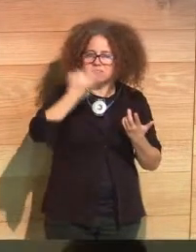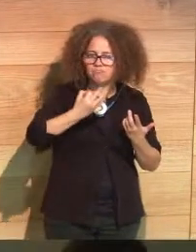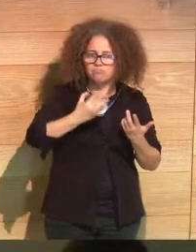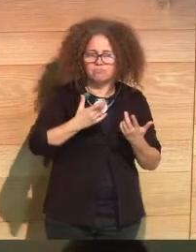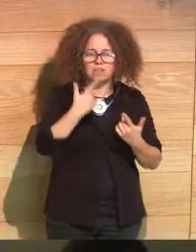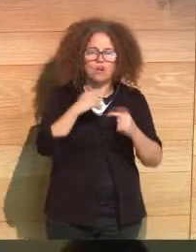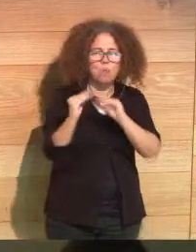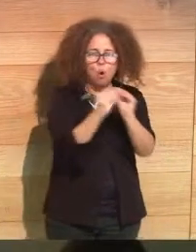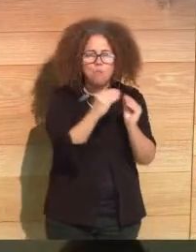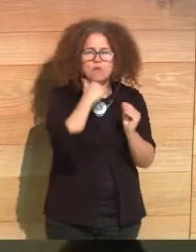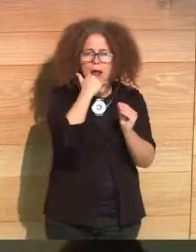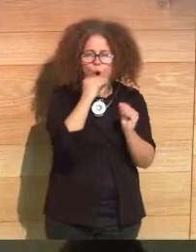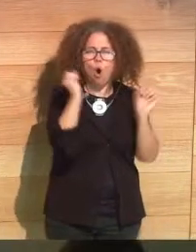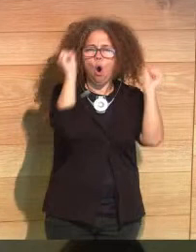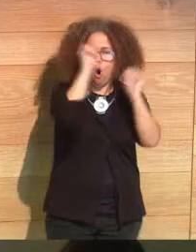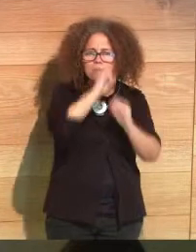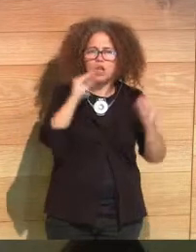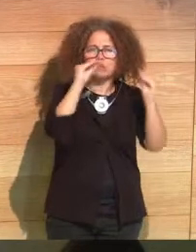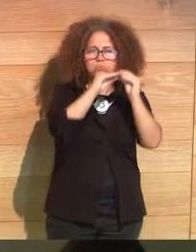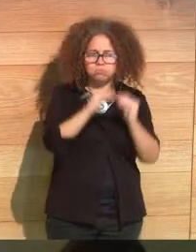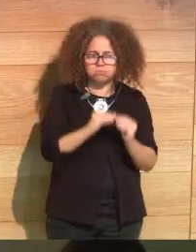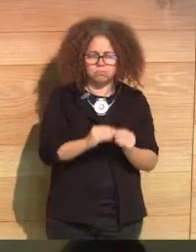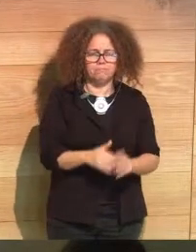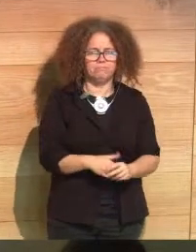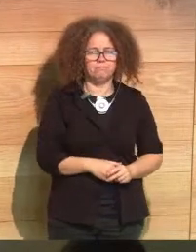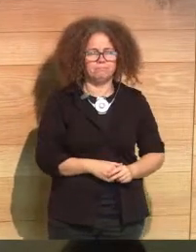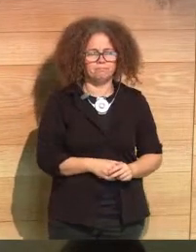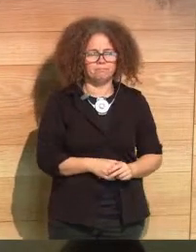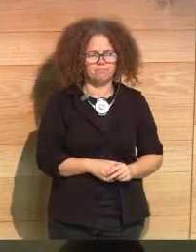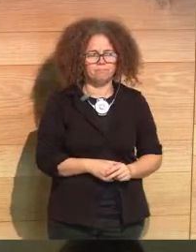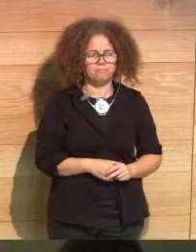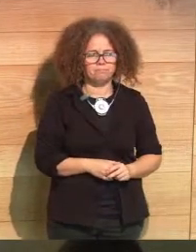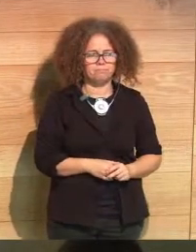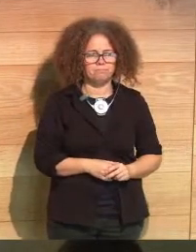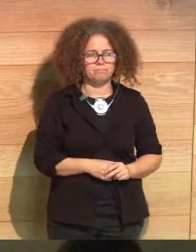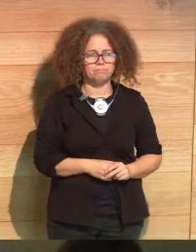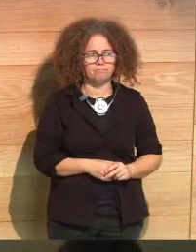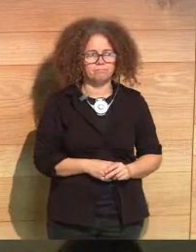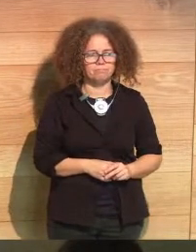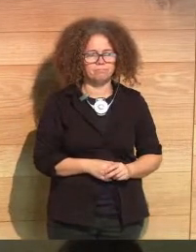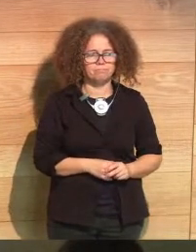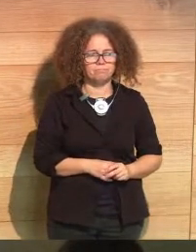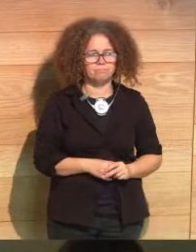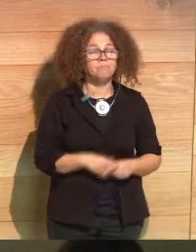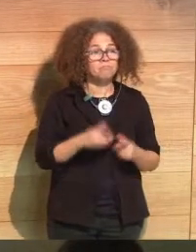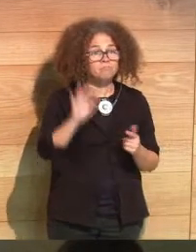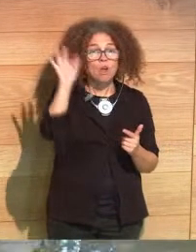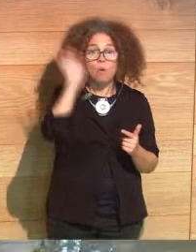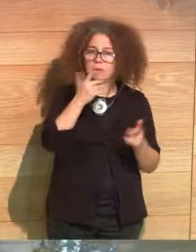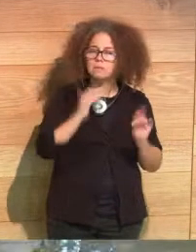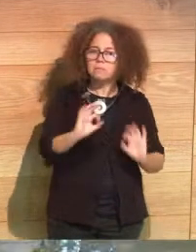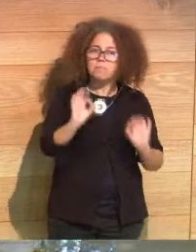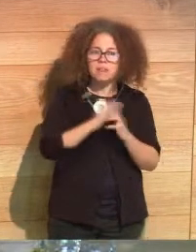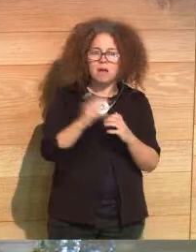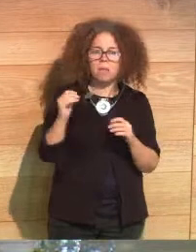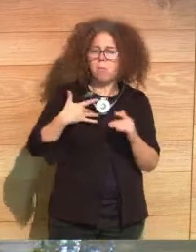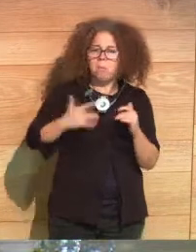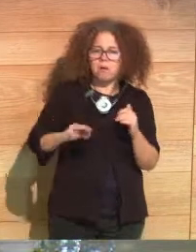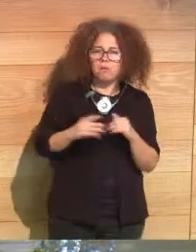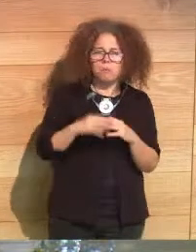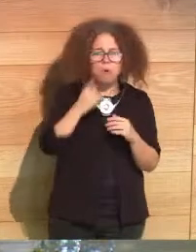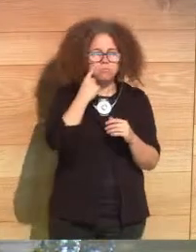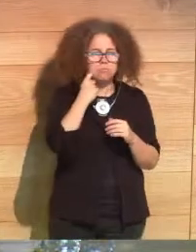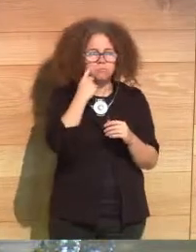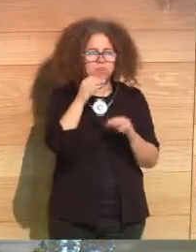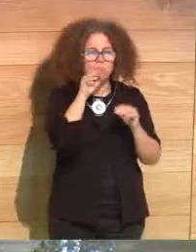more common not to see this, although I think this piece is really, really special and different from other things, but we are more used to see video mapping and how